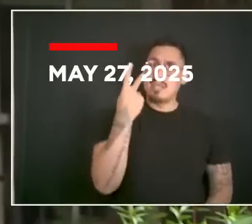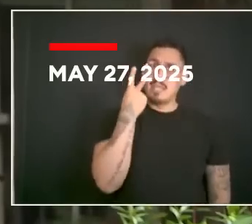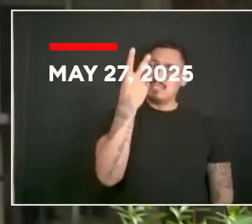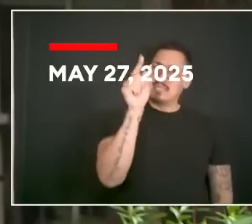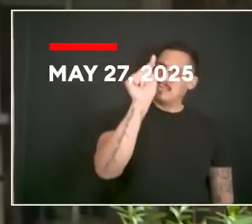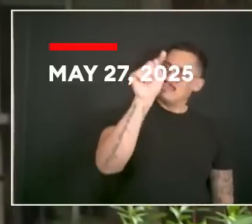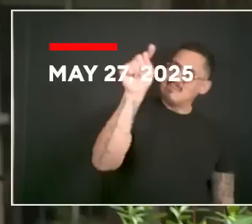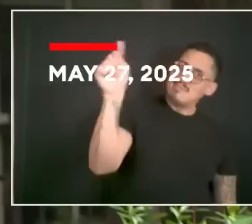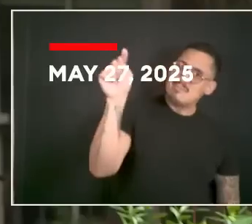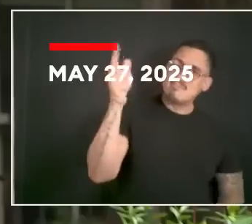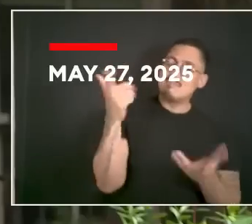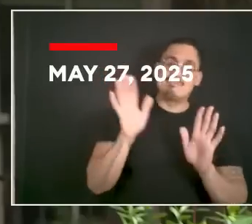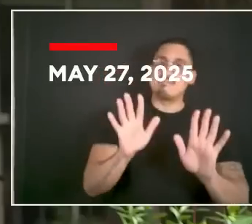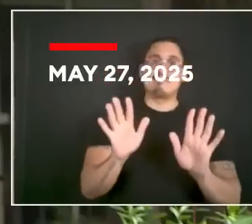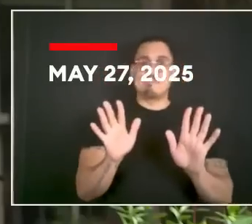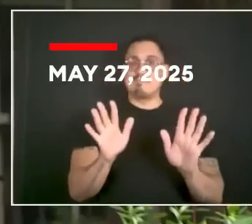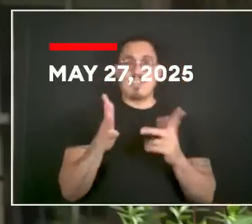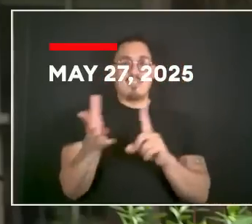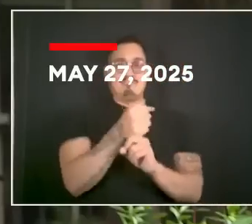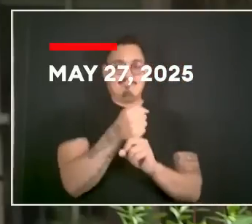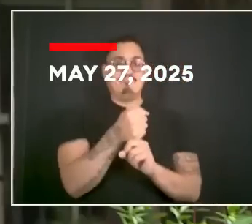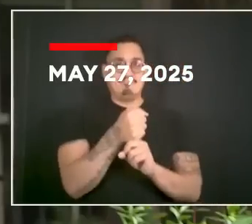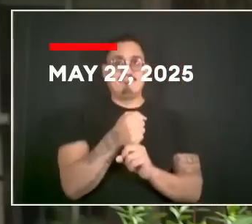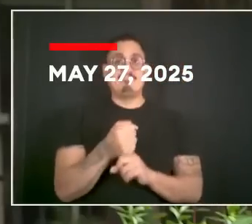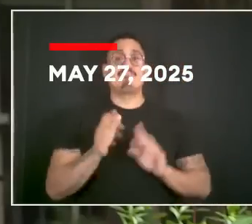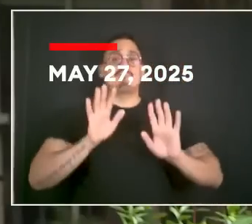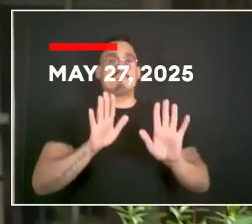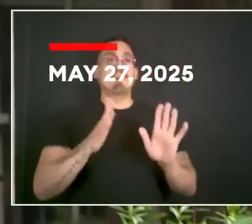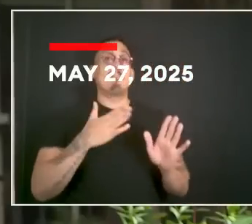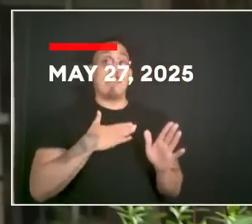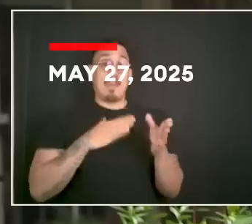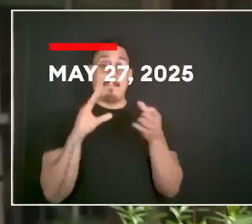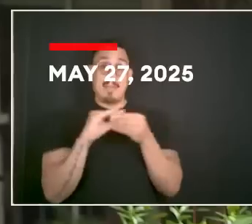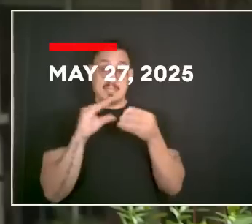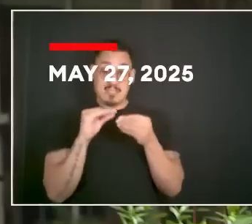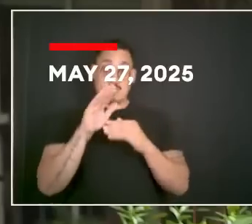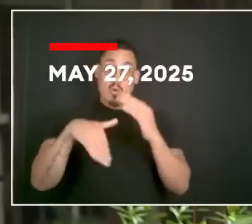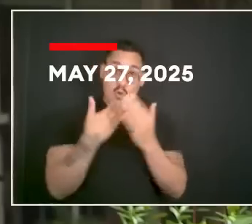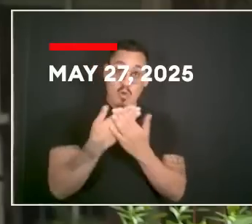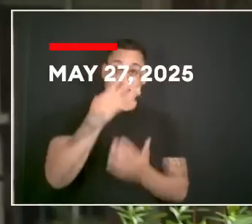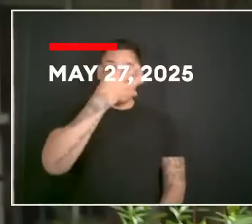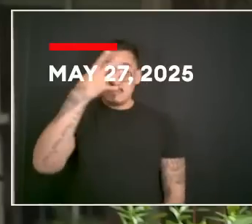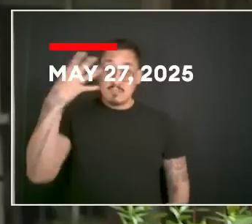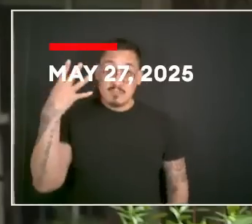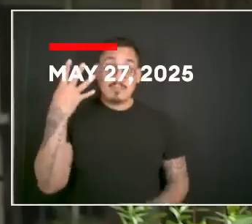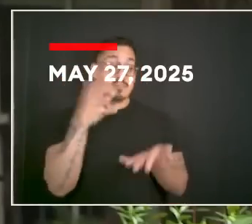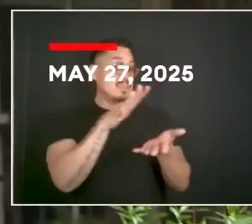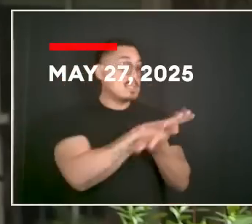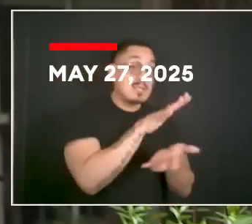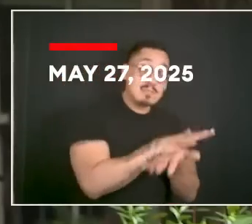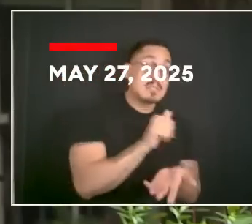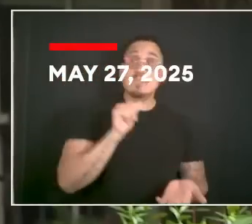My message to all immigrants and documented and undocumented, because it's not. I don't send out a